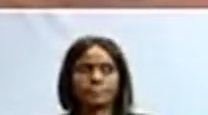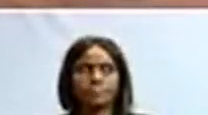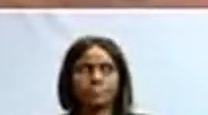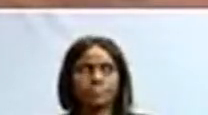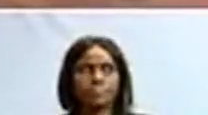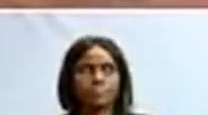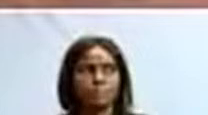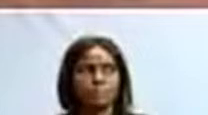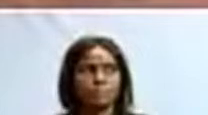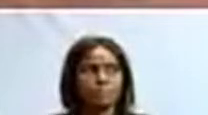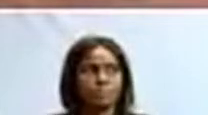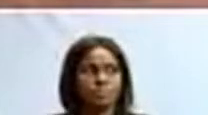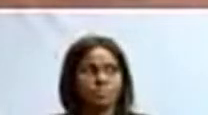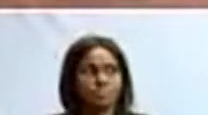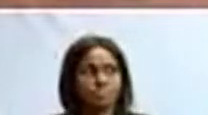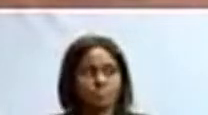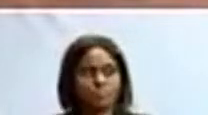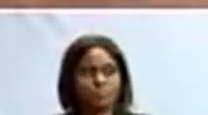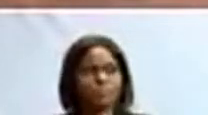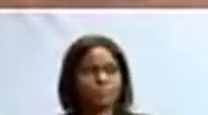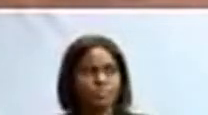Sorry? Yes.